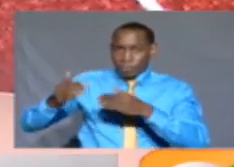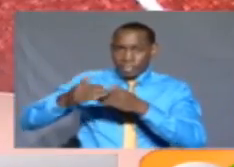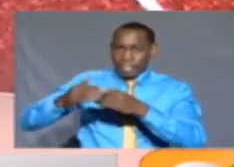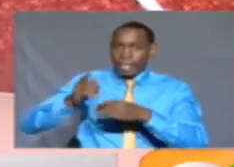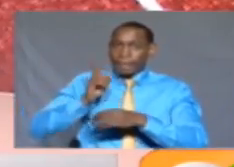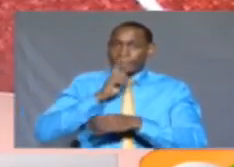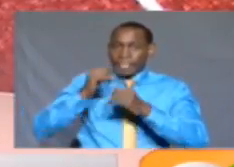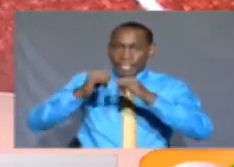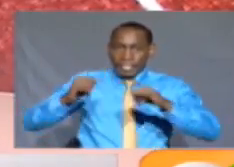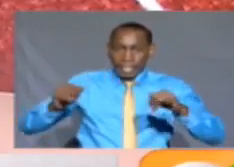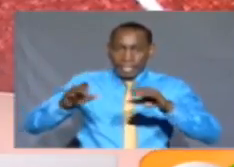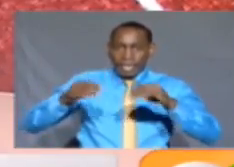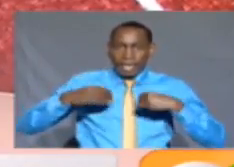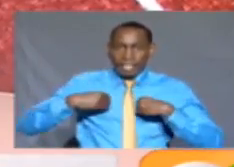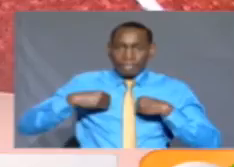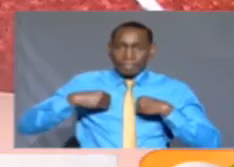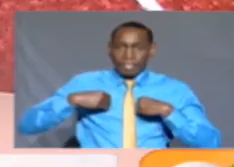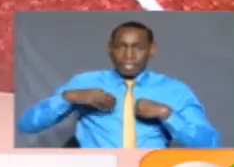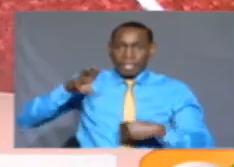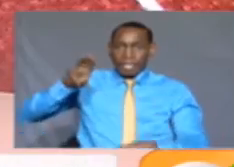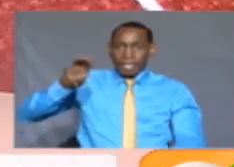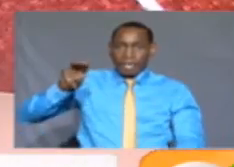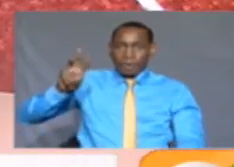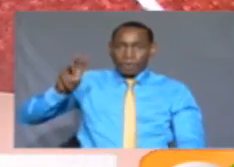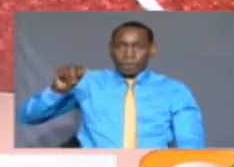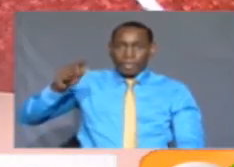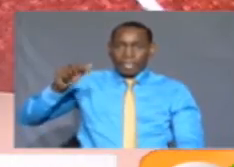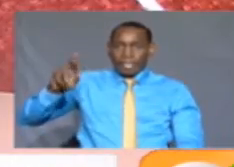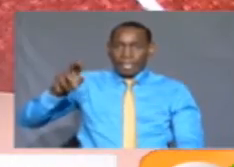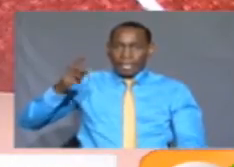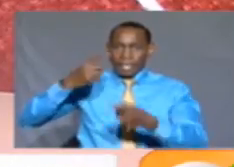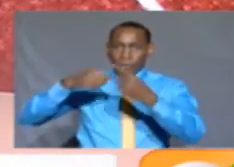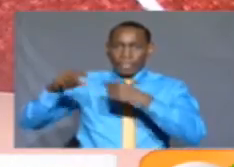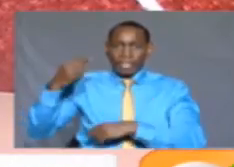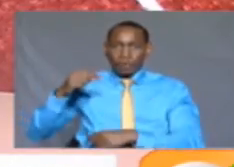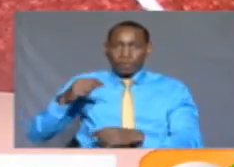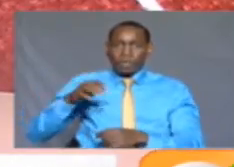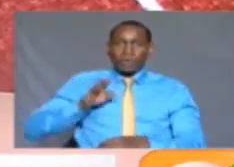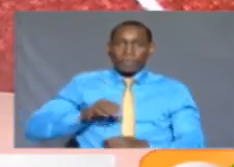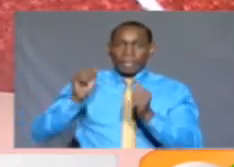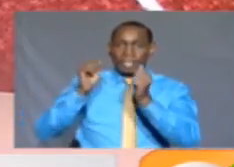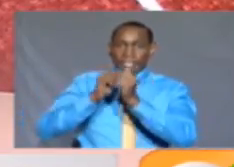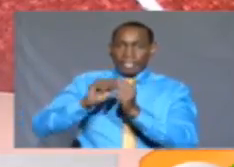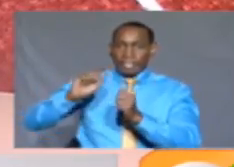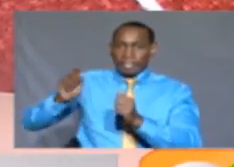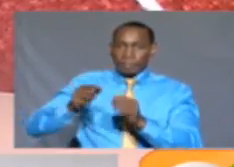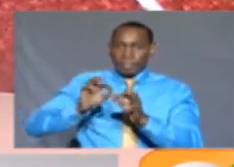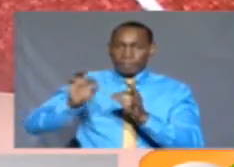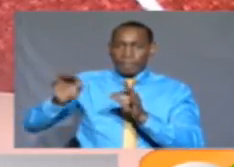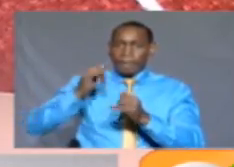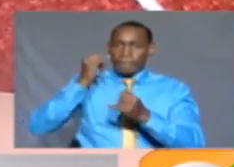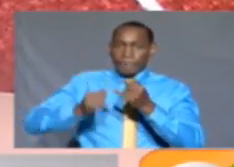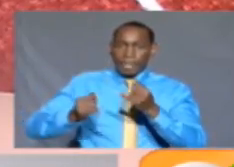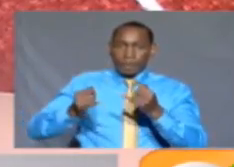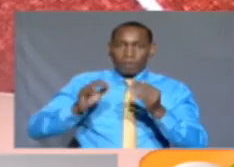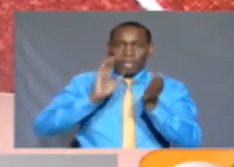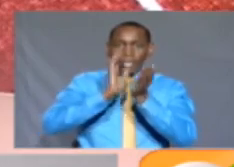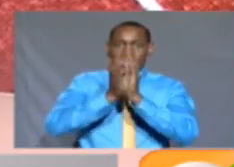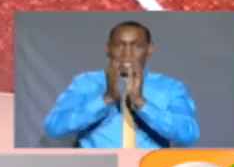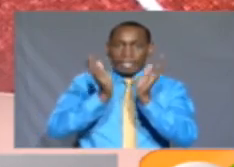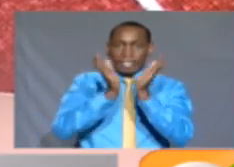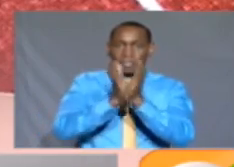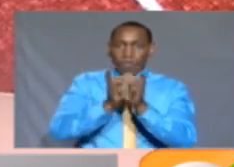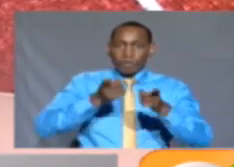finish line, allowing Margaret Wangari to sneak in and clinch the gold in the women's 10,000 meters final at the Kasarani Stadium. Ndiwa, who